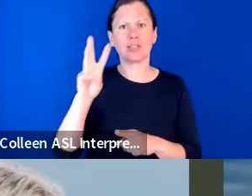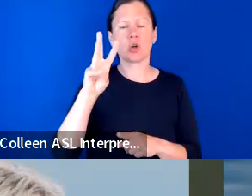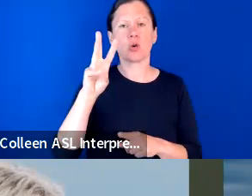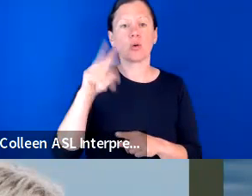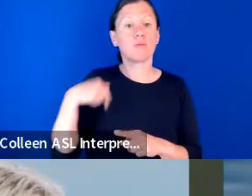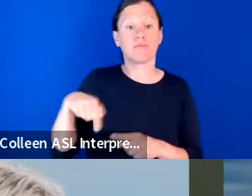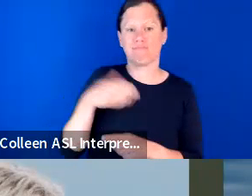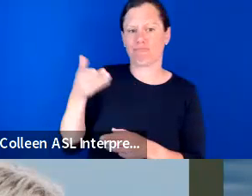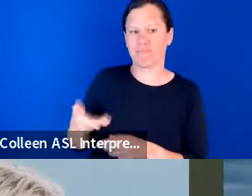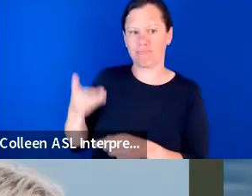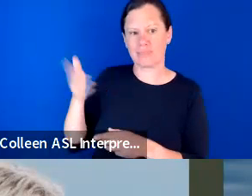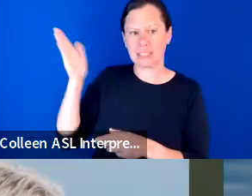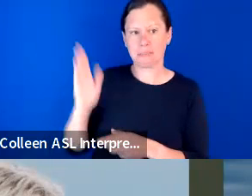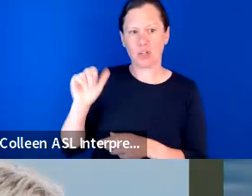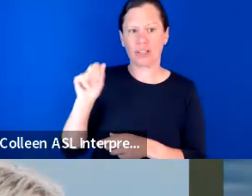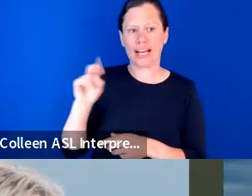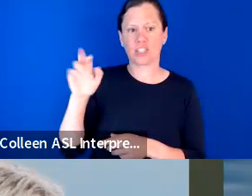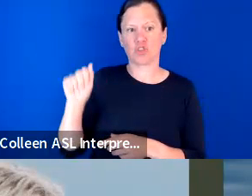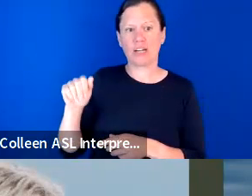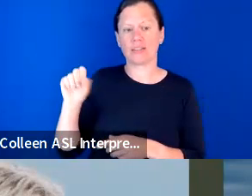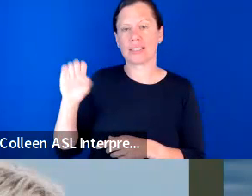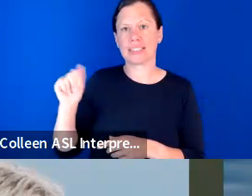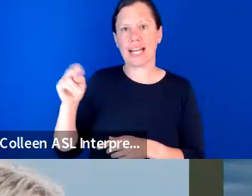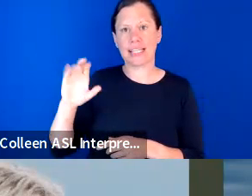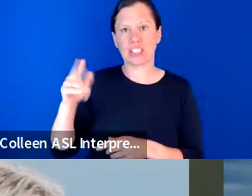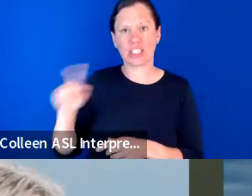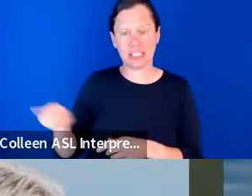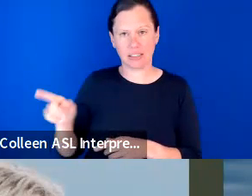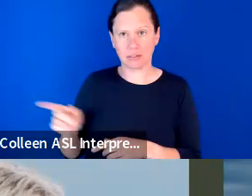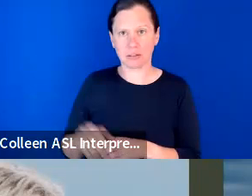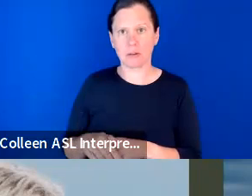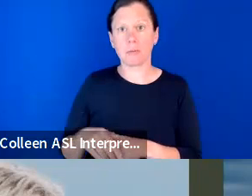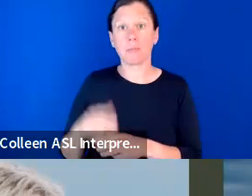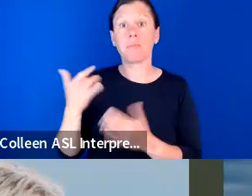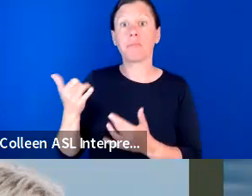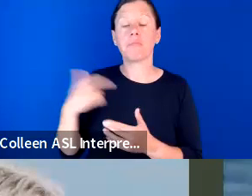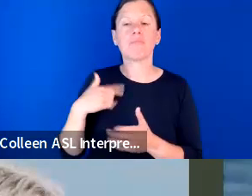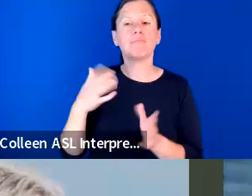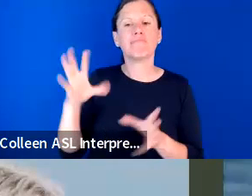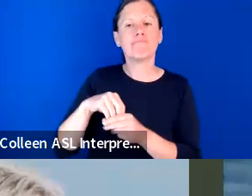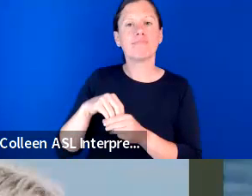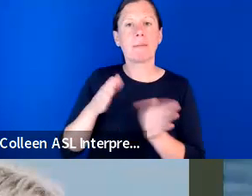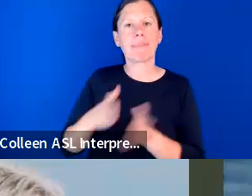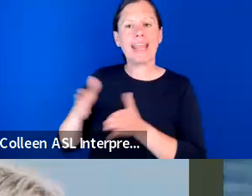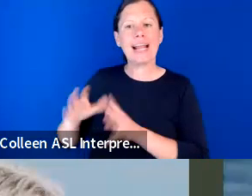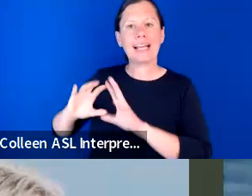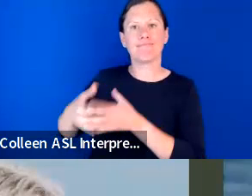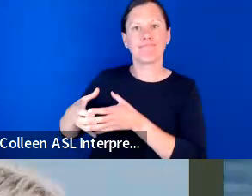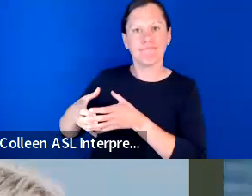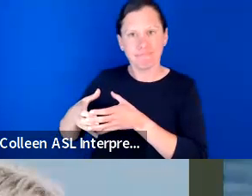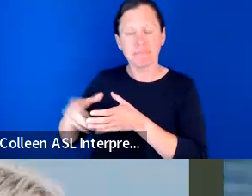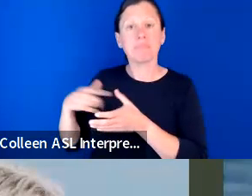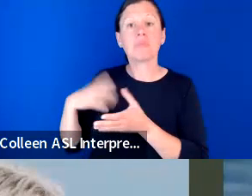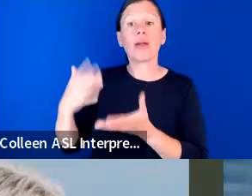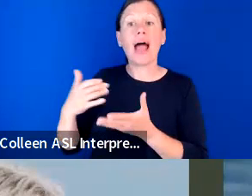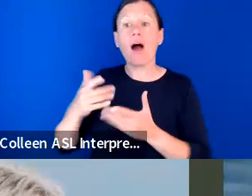We'll have time at the end of today's presentation to answer any questions you have. Anyone who's joined us on a computer or